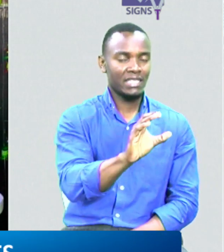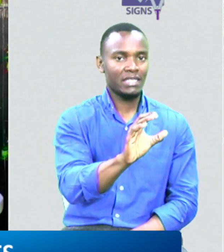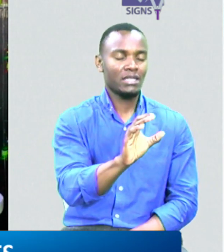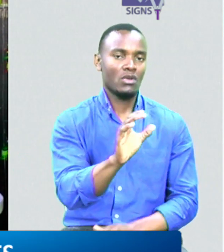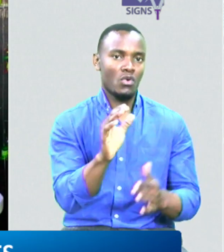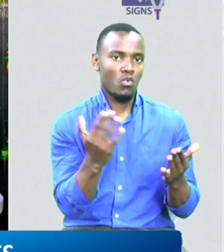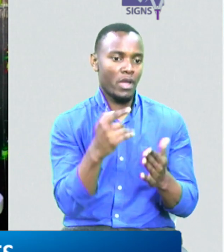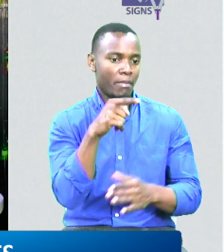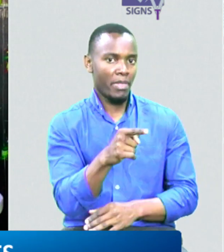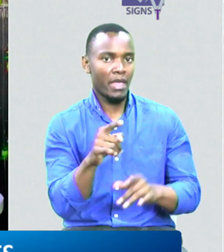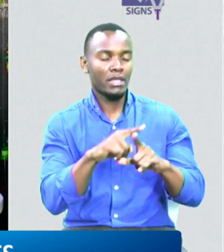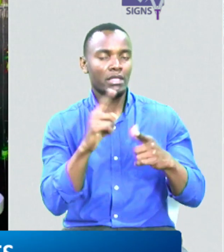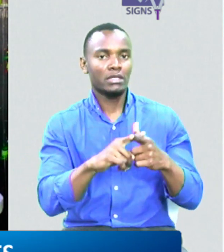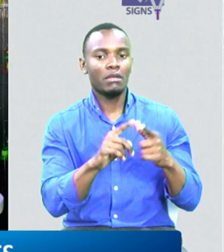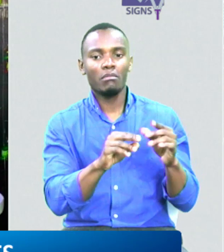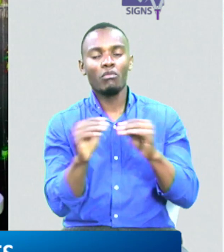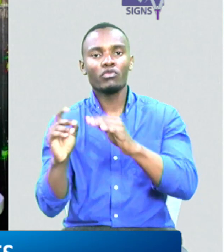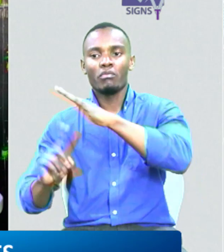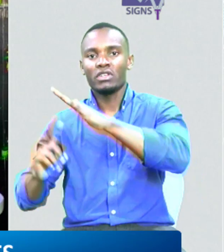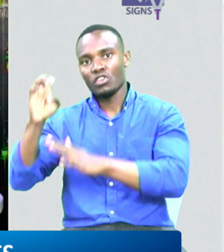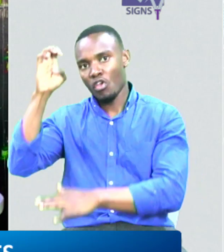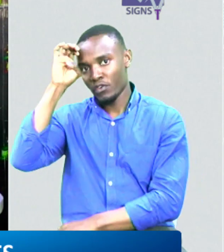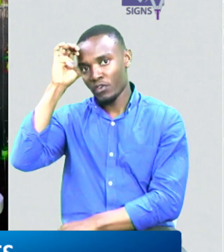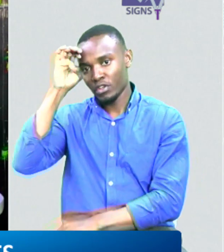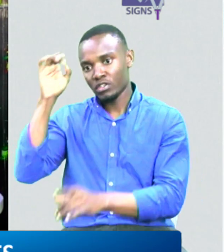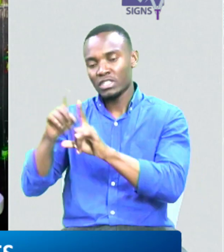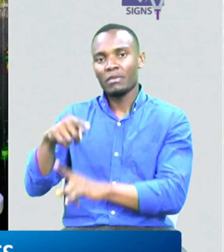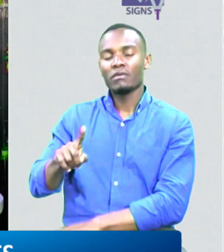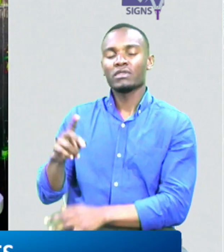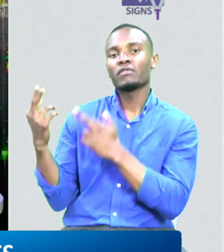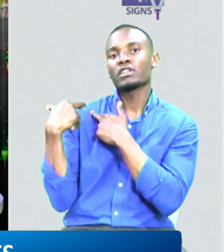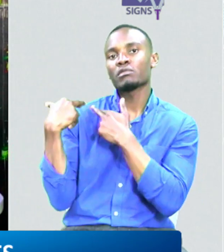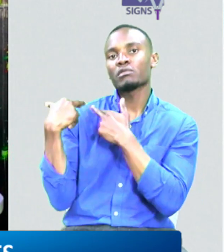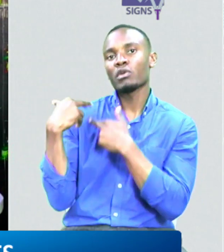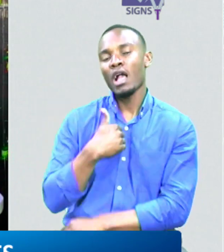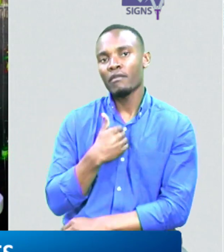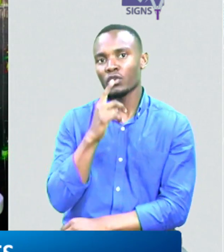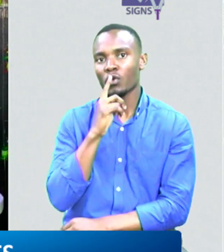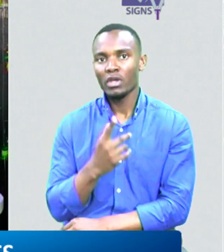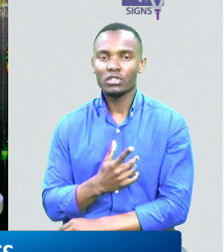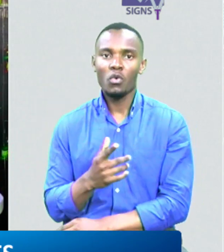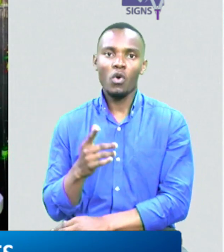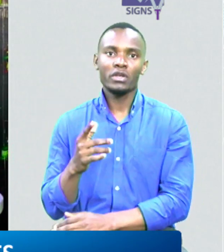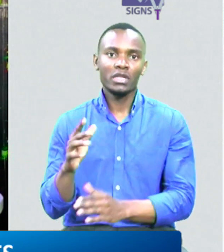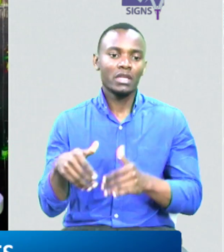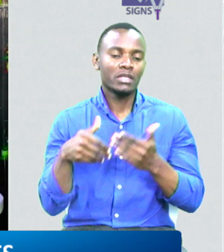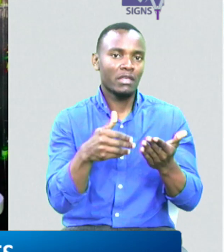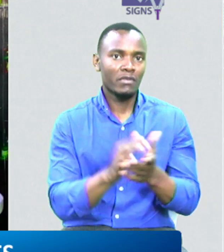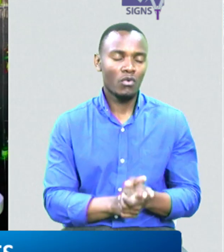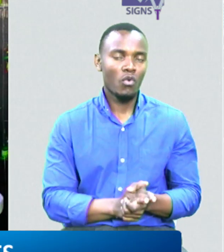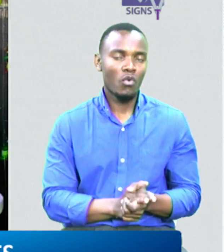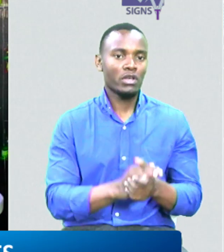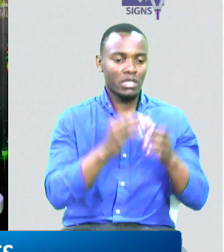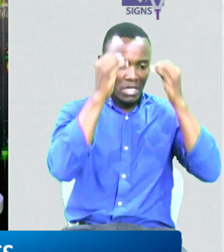a 3-month mandatory community service program with a further 9 months. Once they graduate from tertiary institutions,